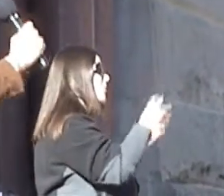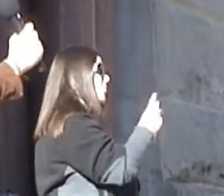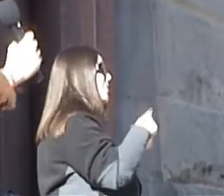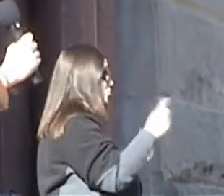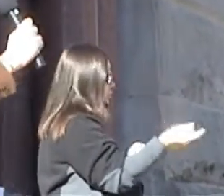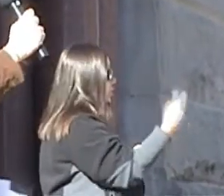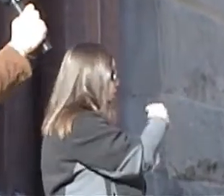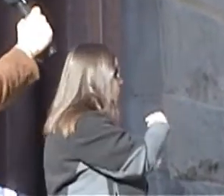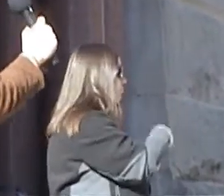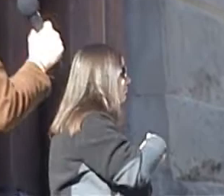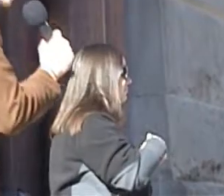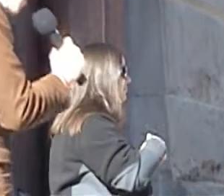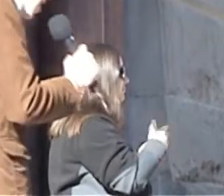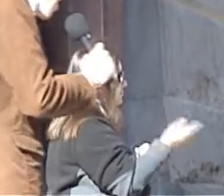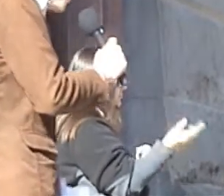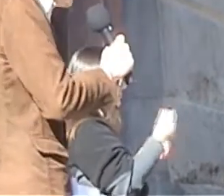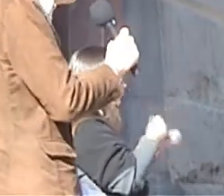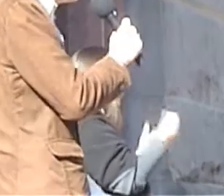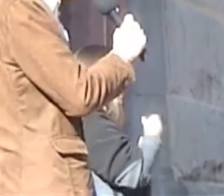there sometime. Get some coffee.